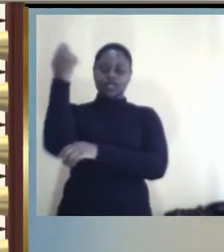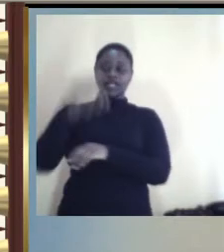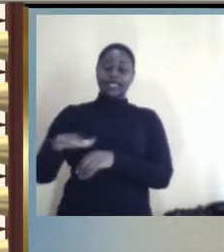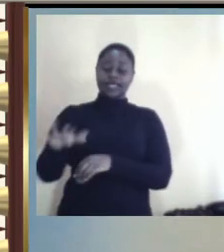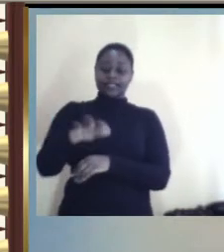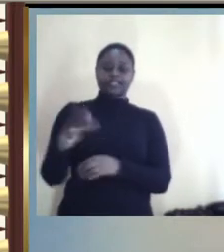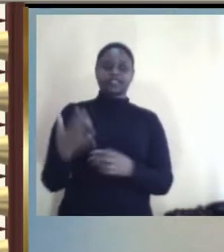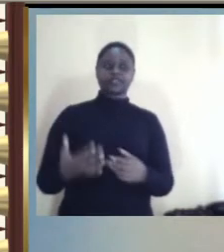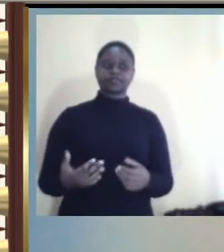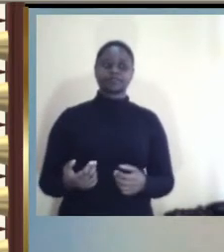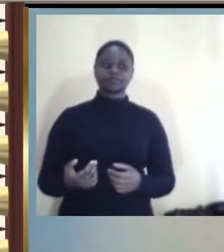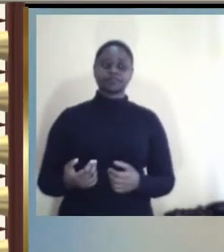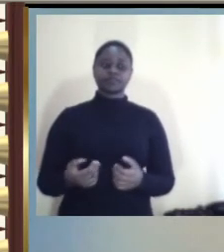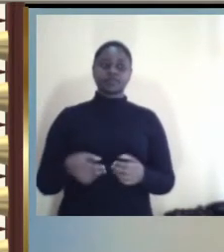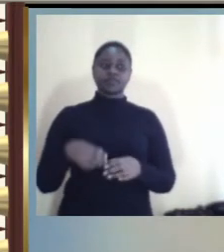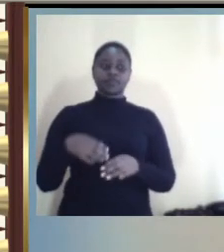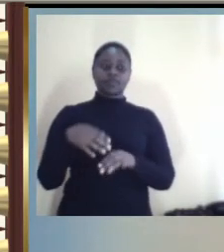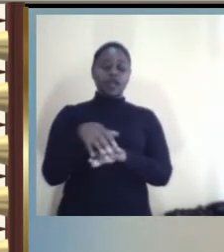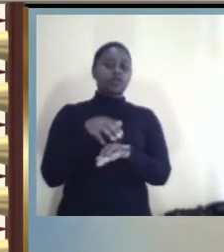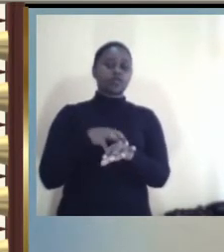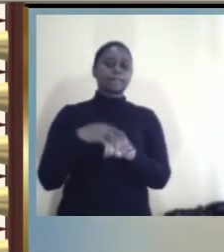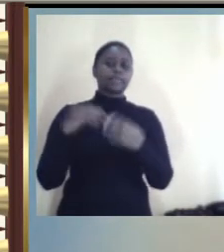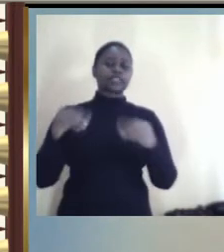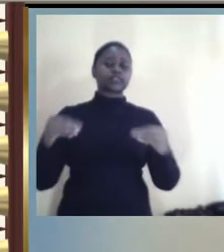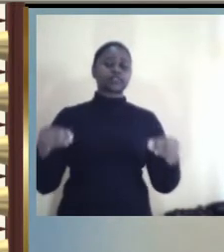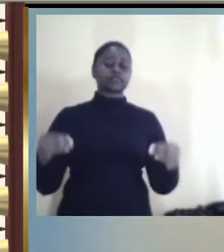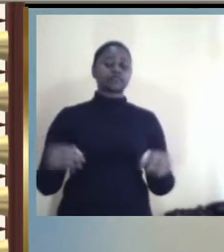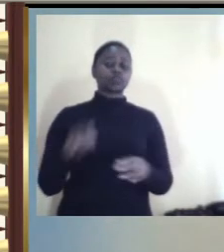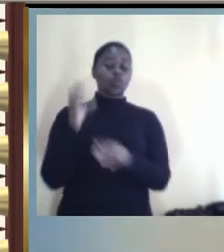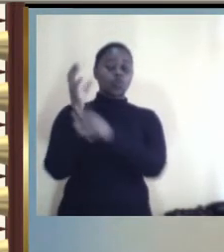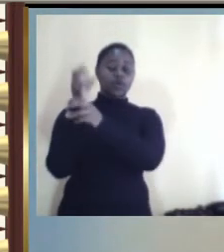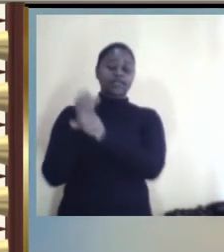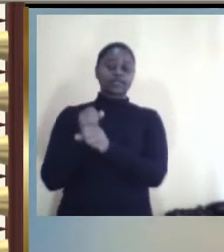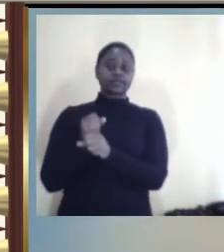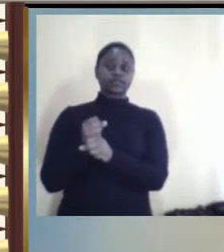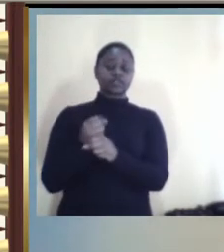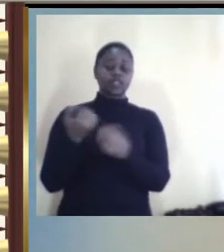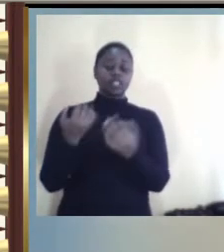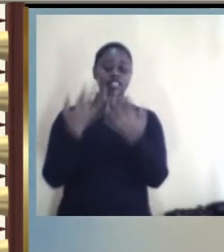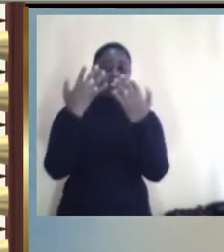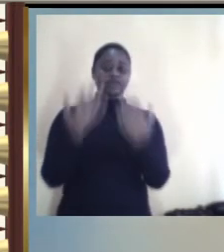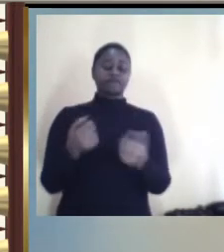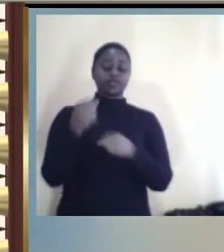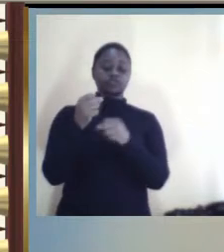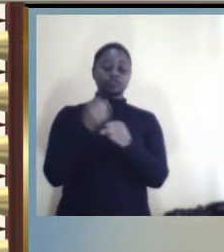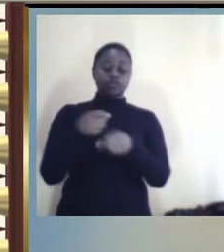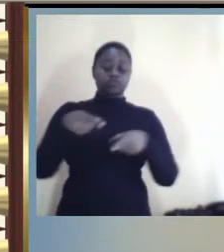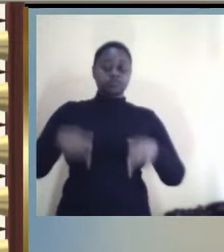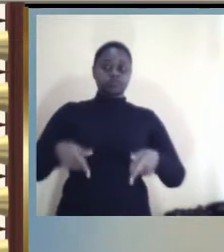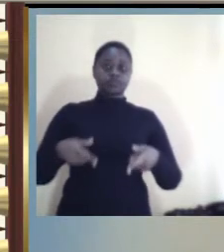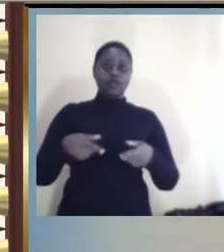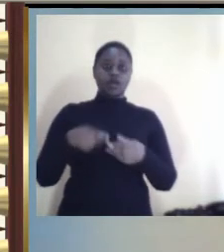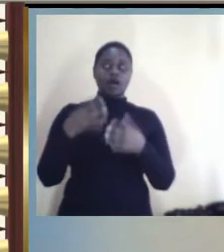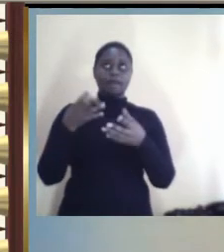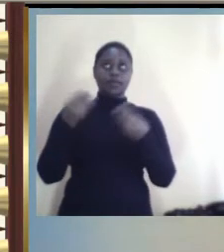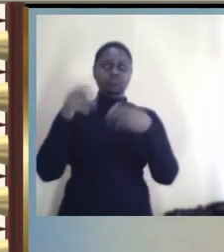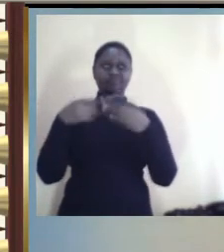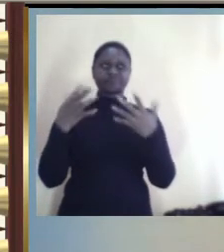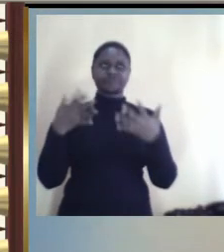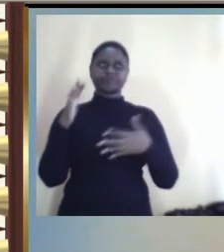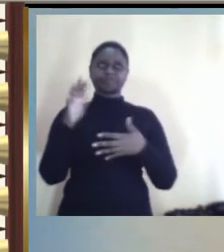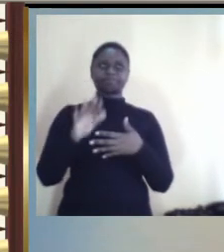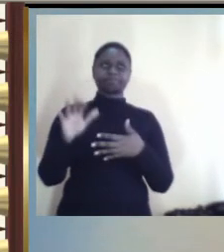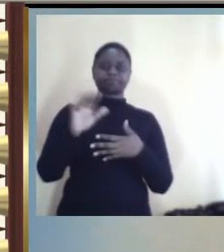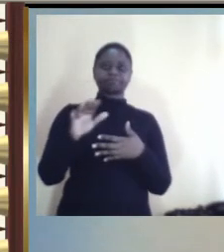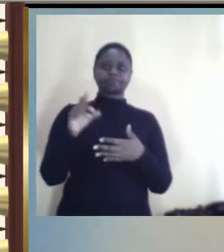in rural areas. Agribusiness will receive in this financial year an amount of